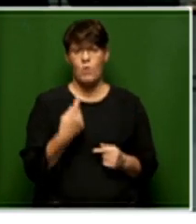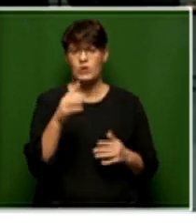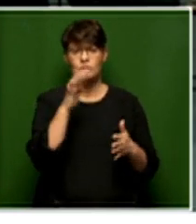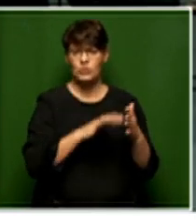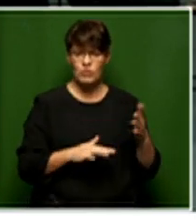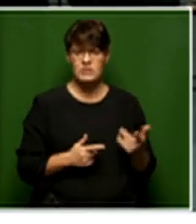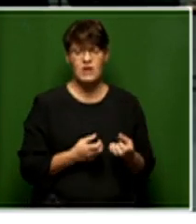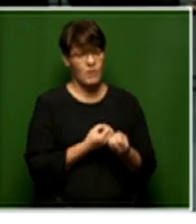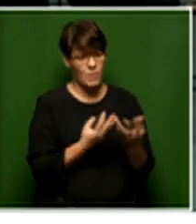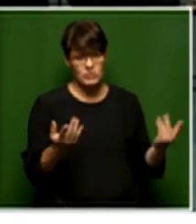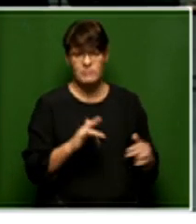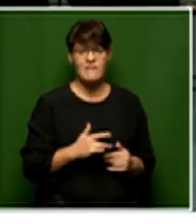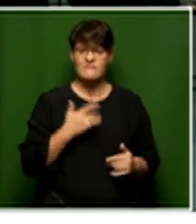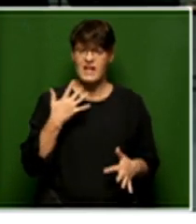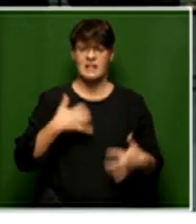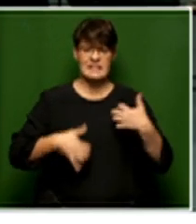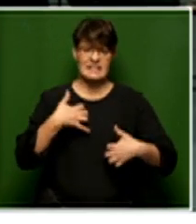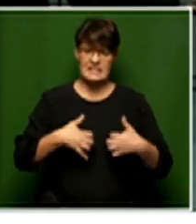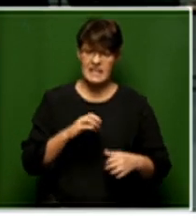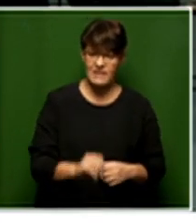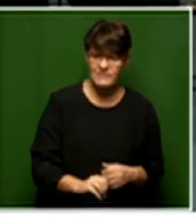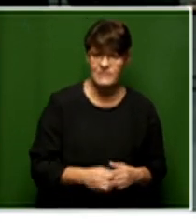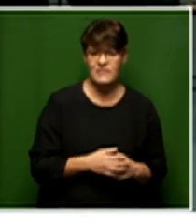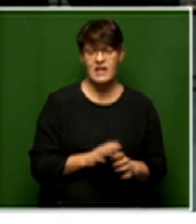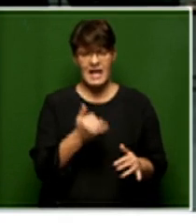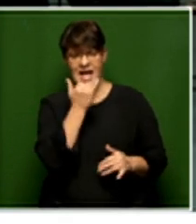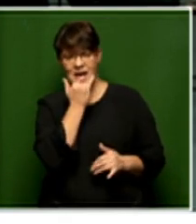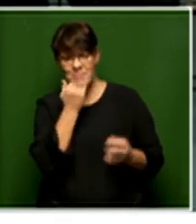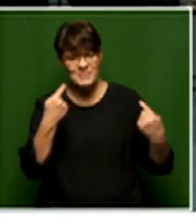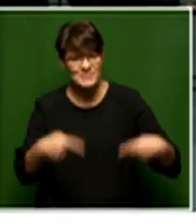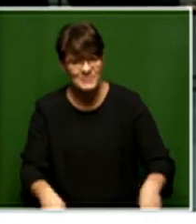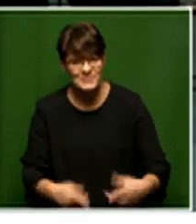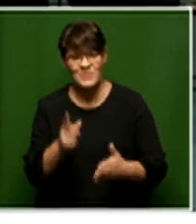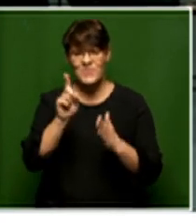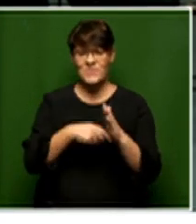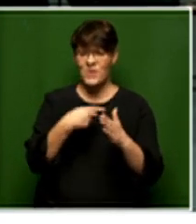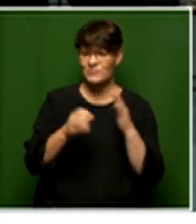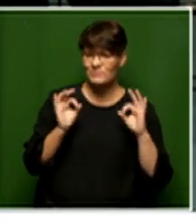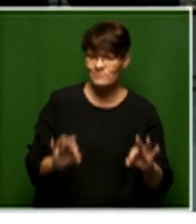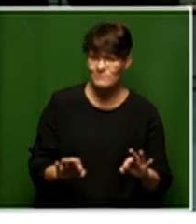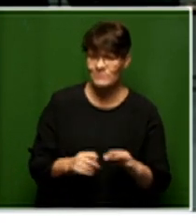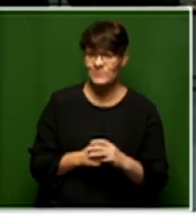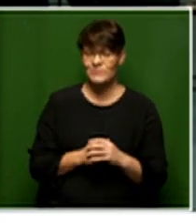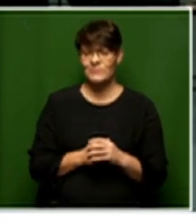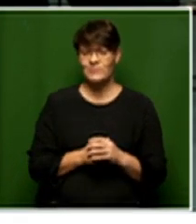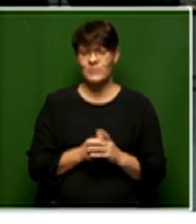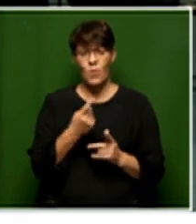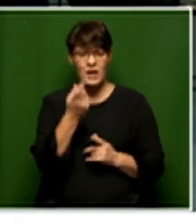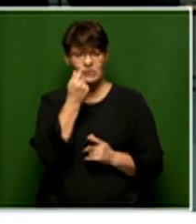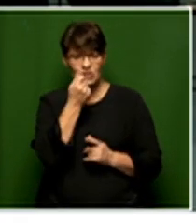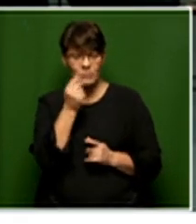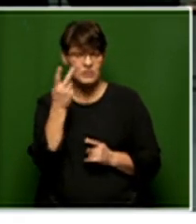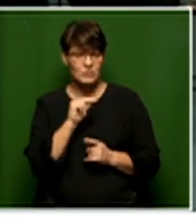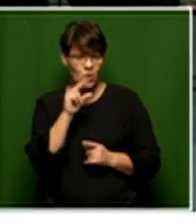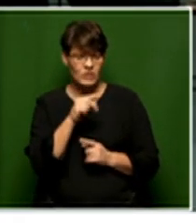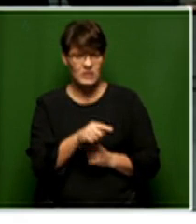stories that stood out, most of them are feeling excited. They're happy to be casting their votes. One of the gentlemen who we spoke